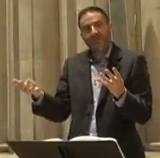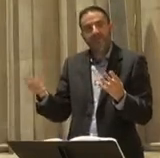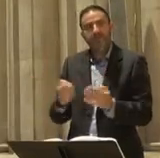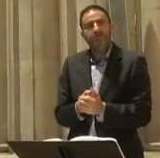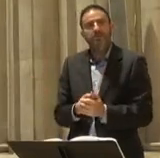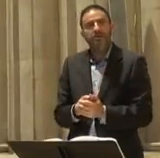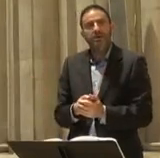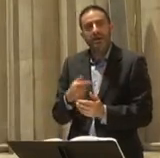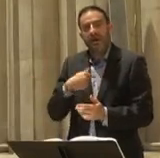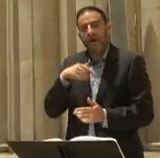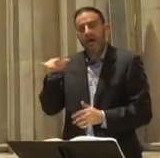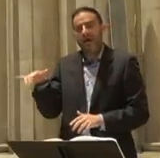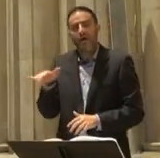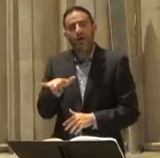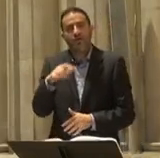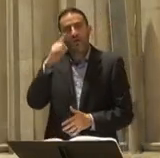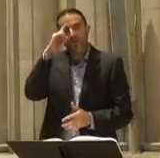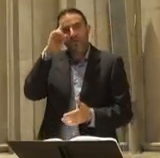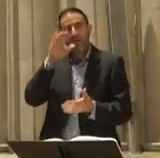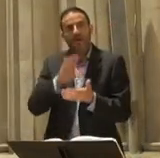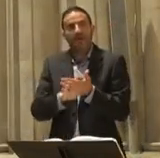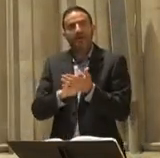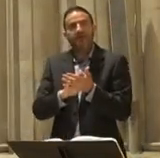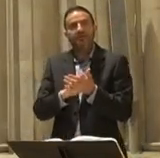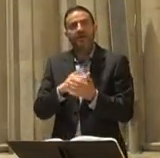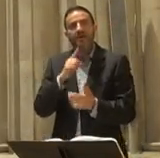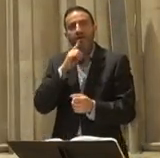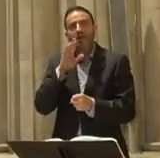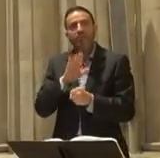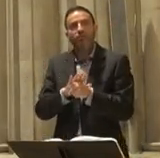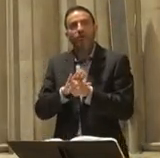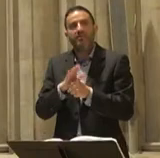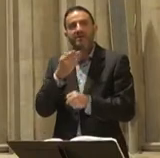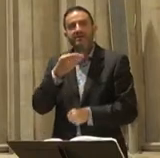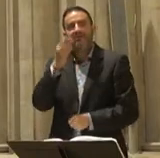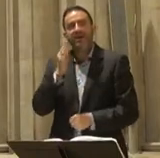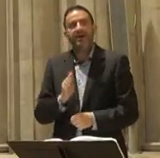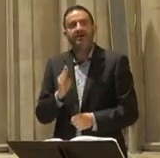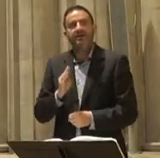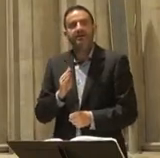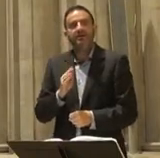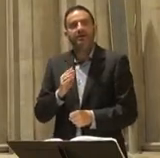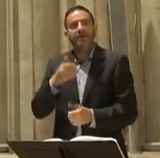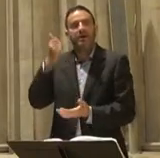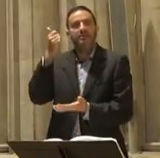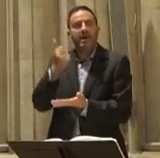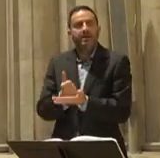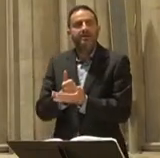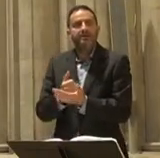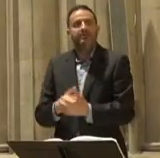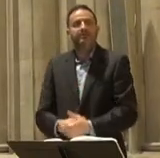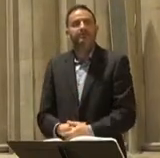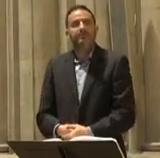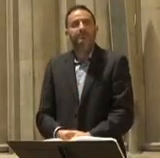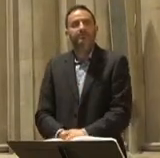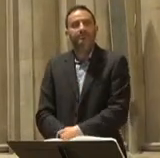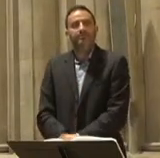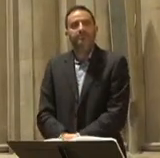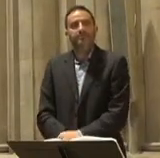and I also believe in the promises of God. Amen.